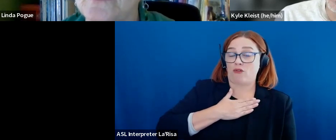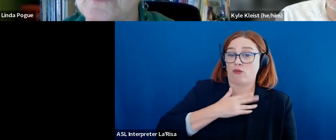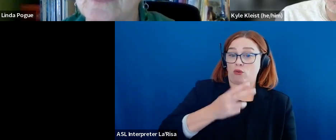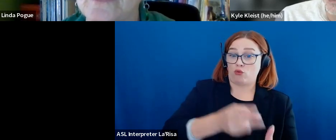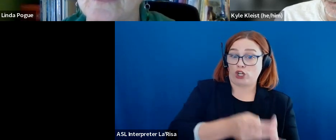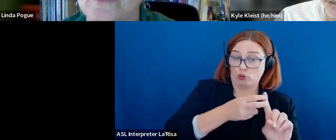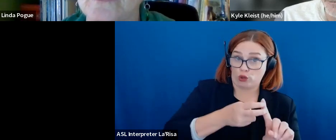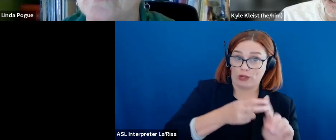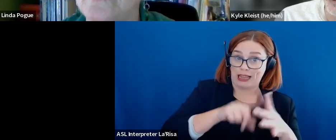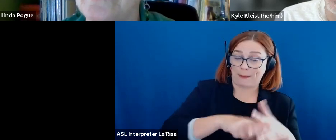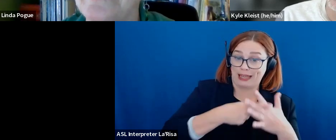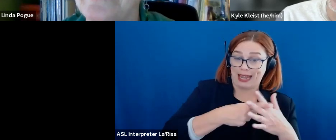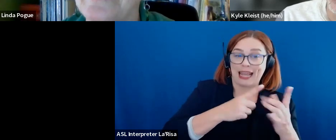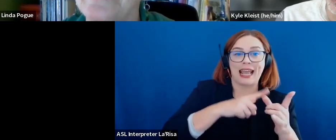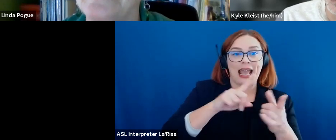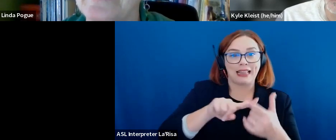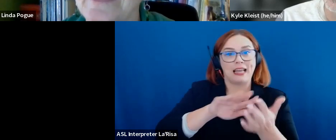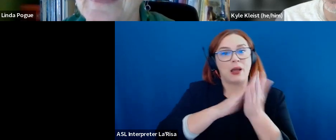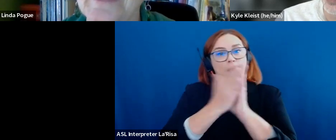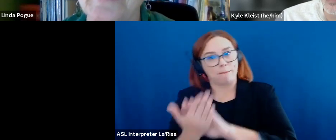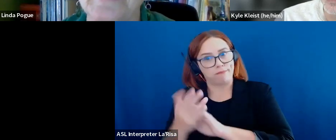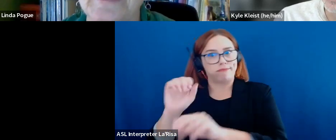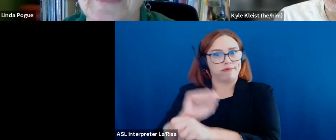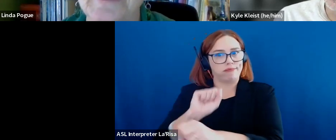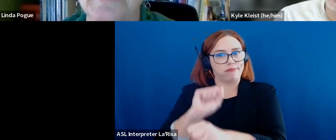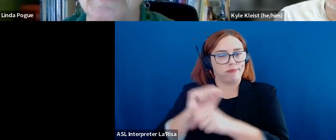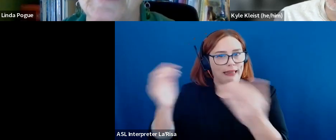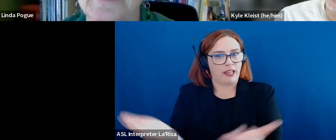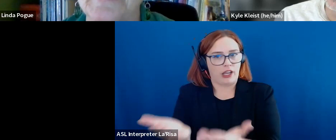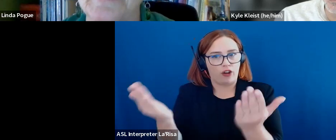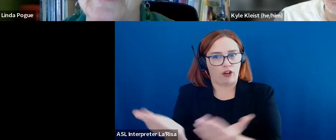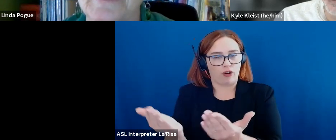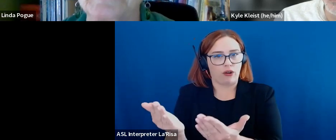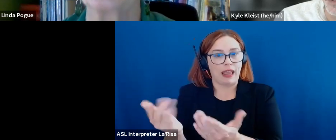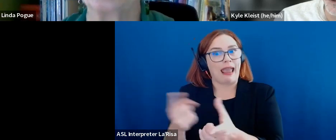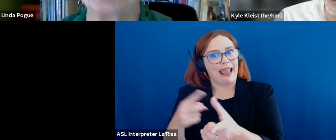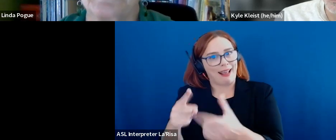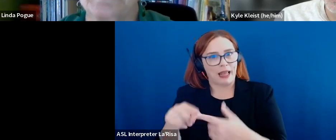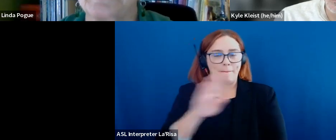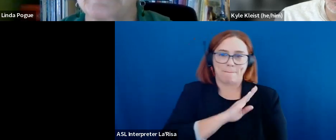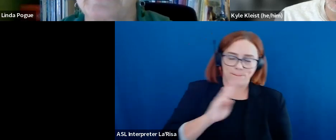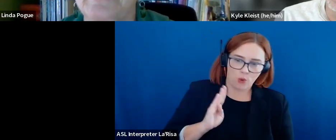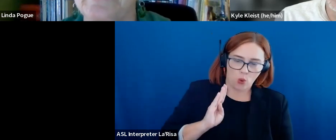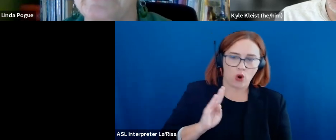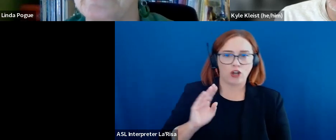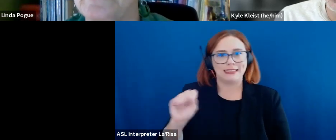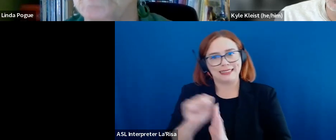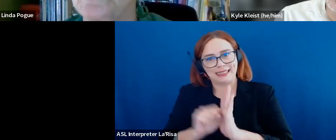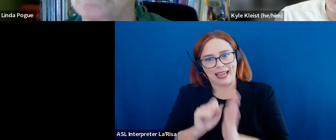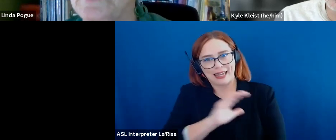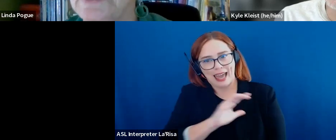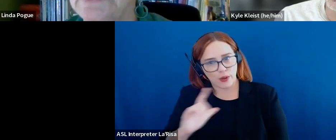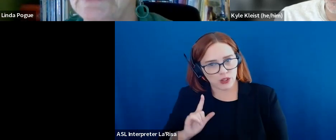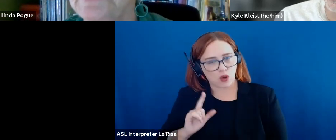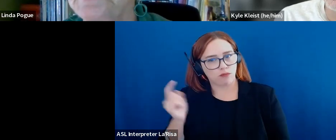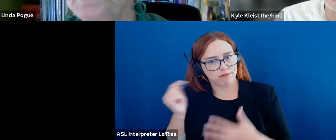in my state independent living council or on the board of independent living center. So a